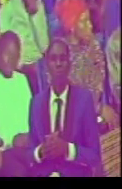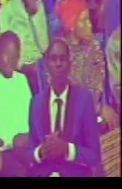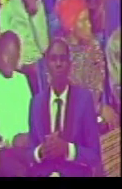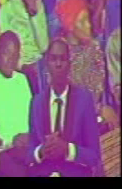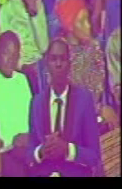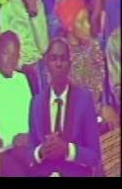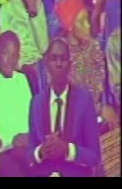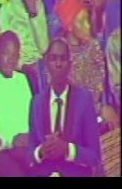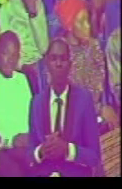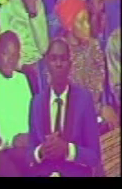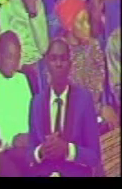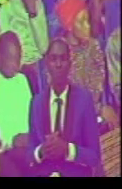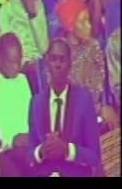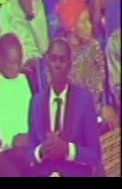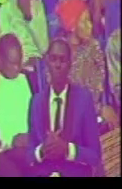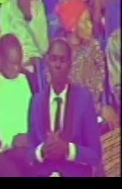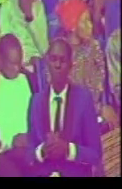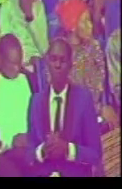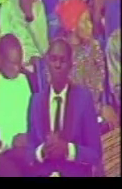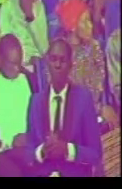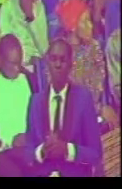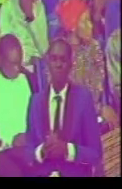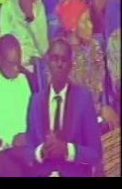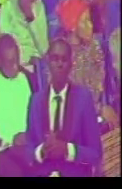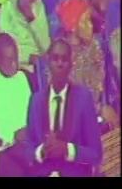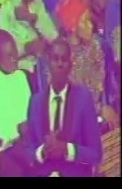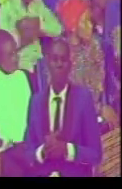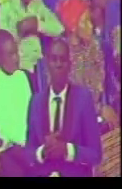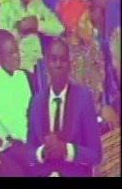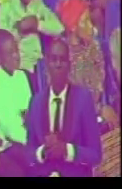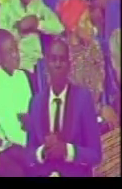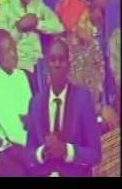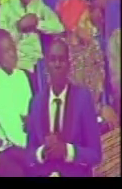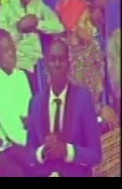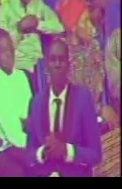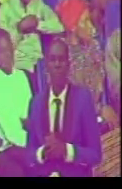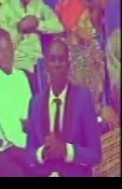While the audio is being settled from that region,